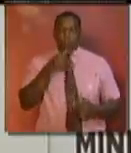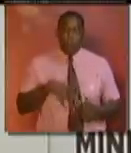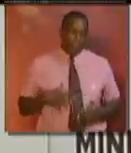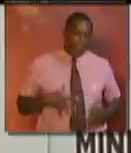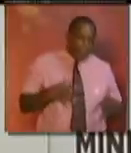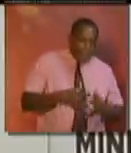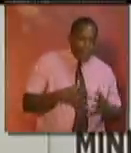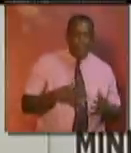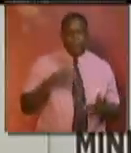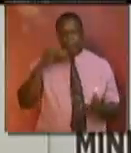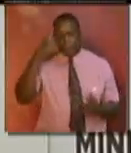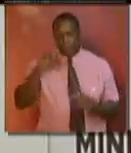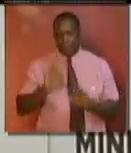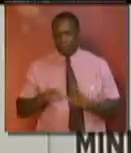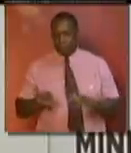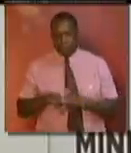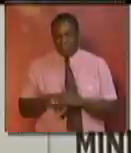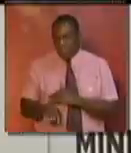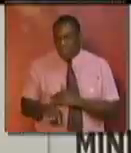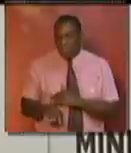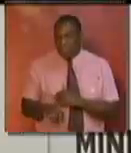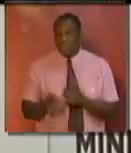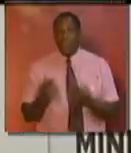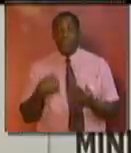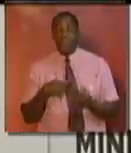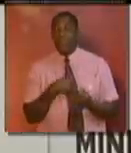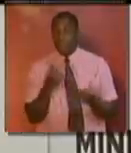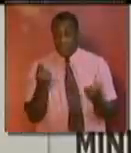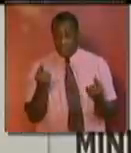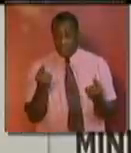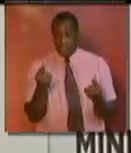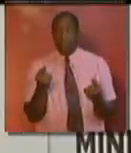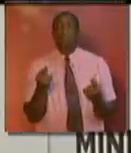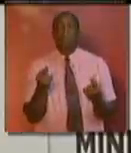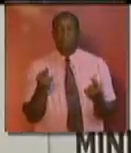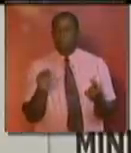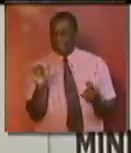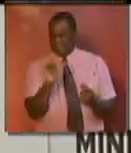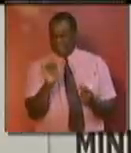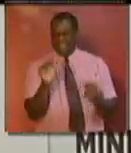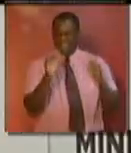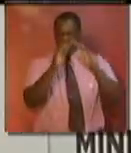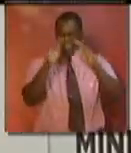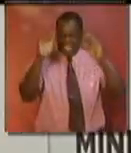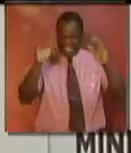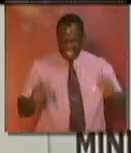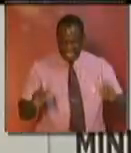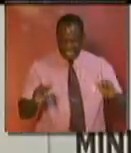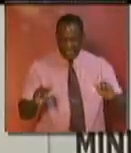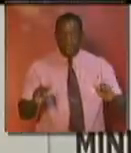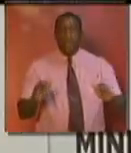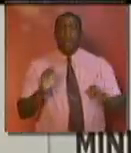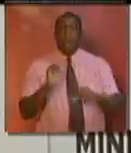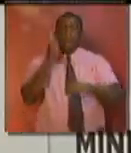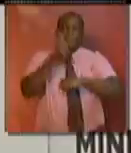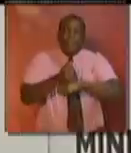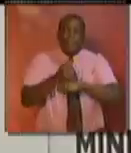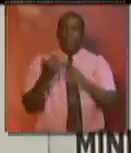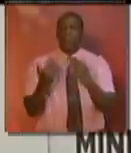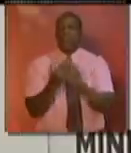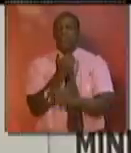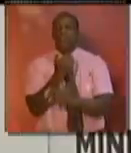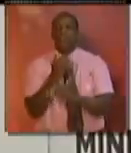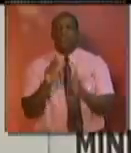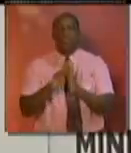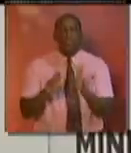was, within the existing facilities, we created a number of new protocols, a number of new